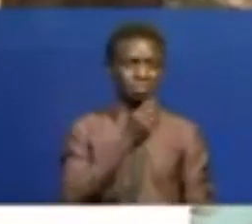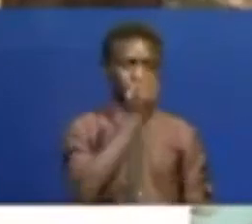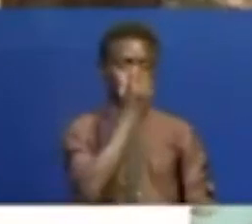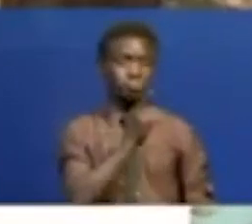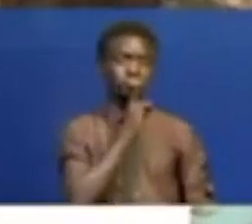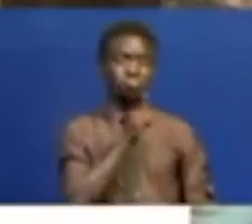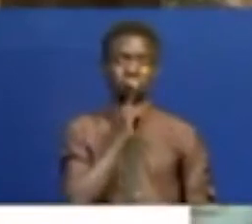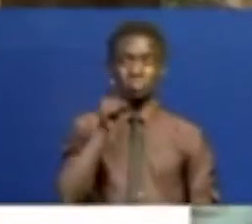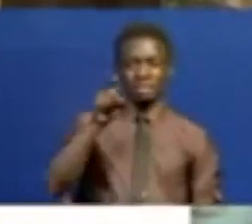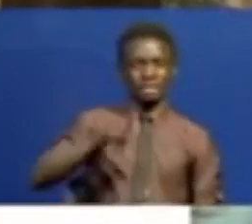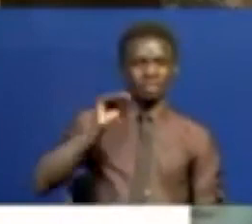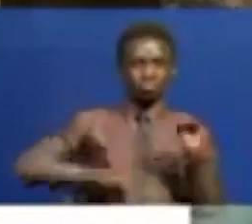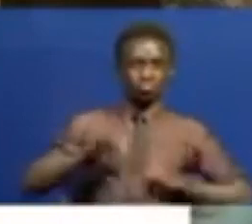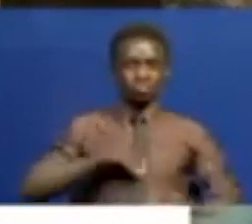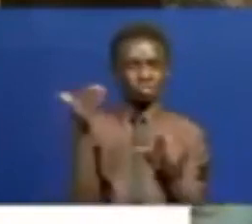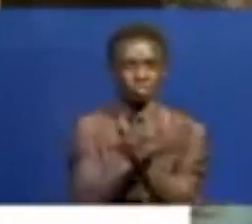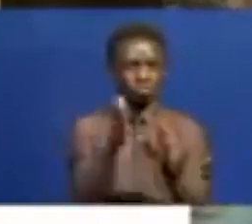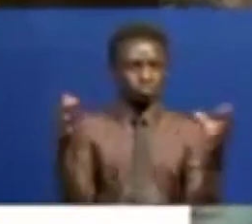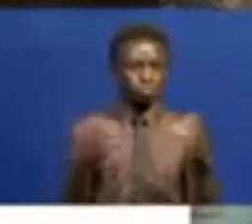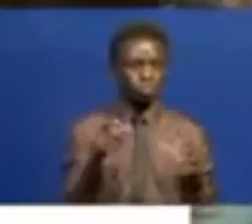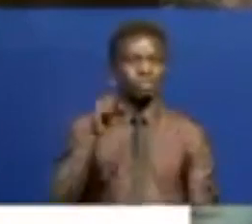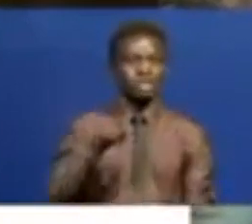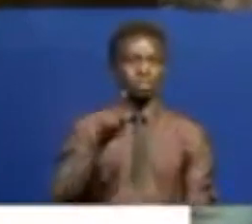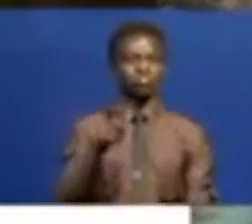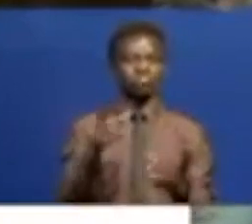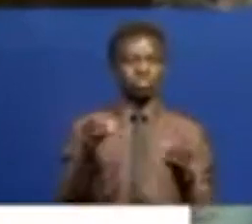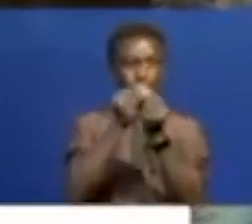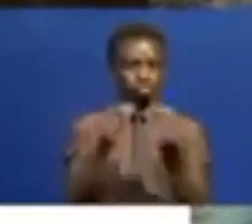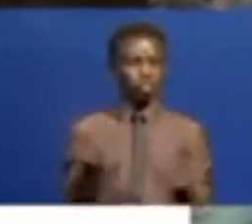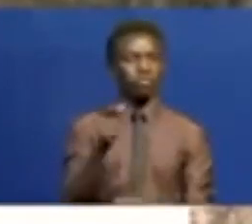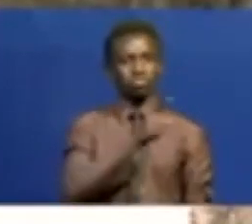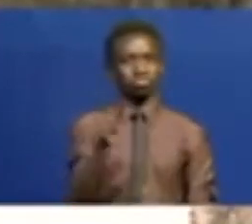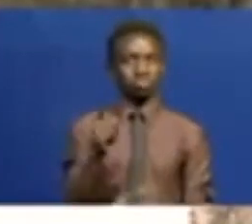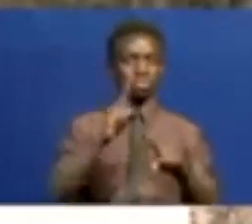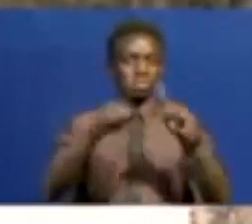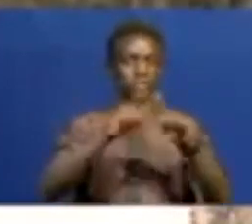on dismantling corruption cartels, fueling disunity in different parts of the country.